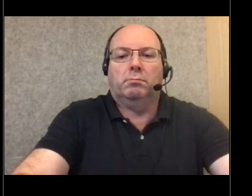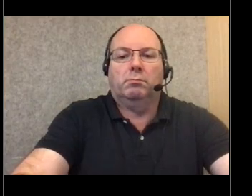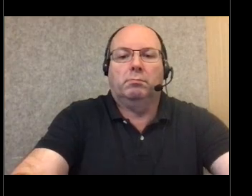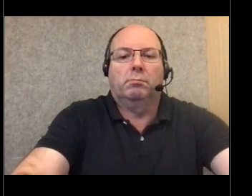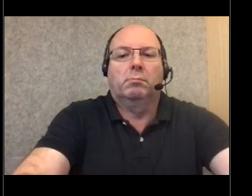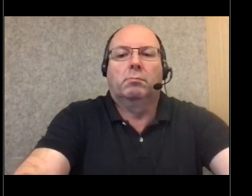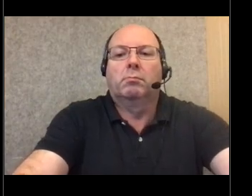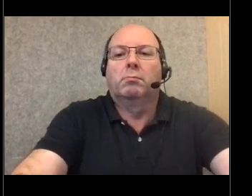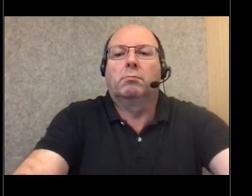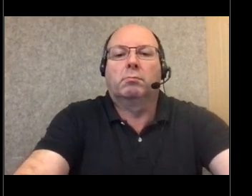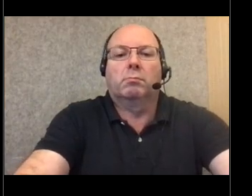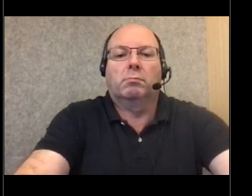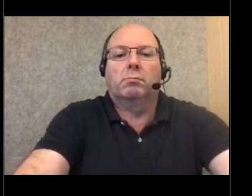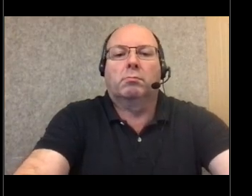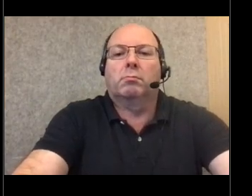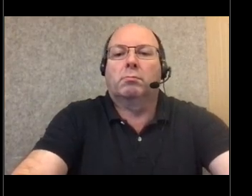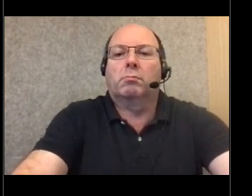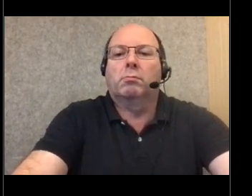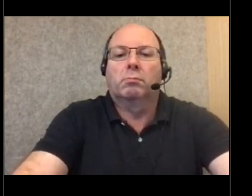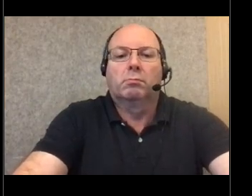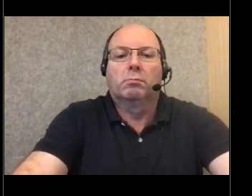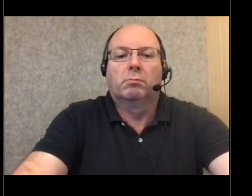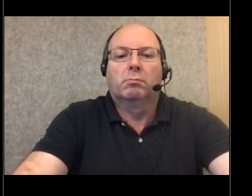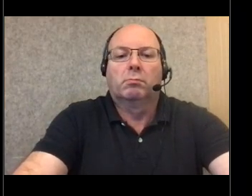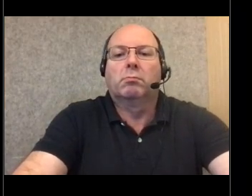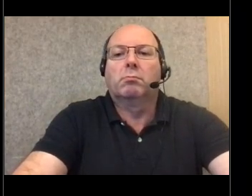And I'll close the poll now.